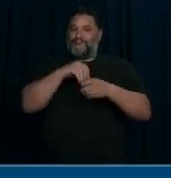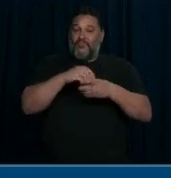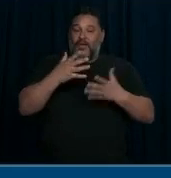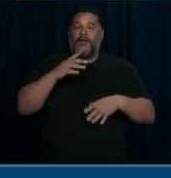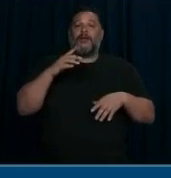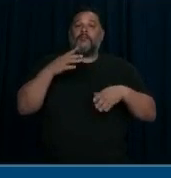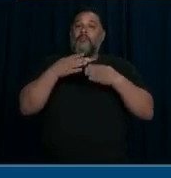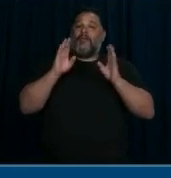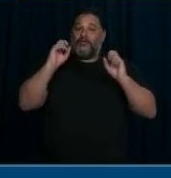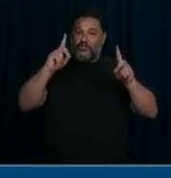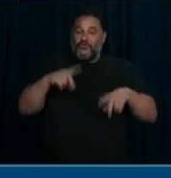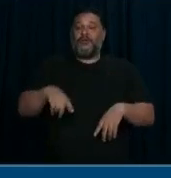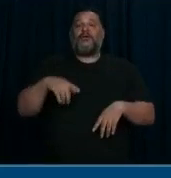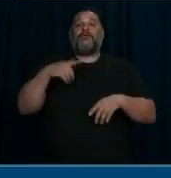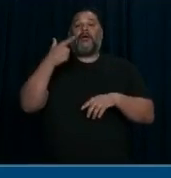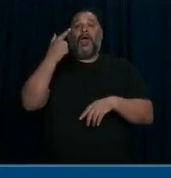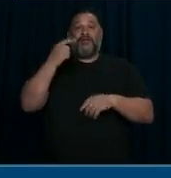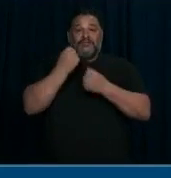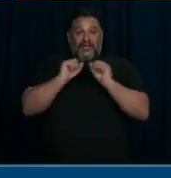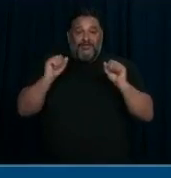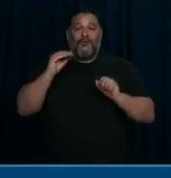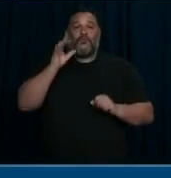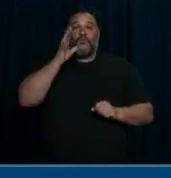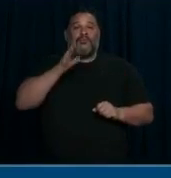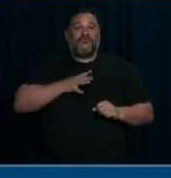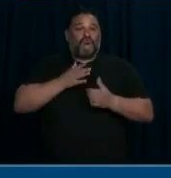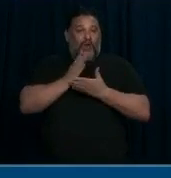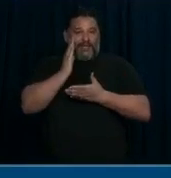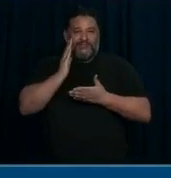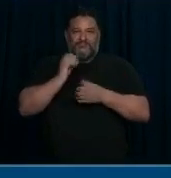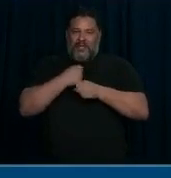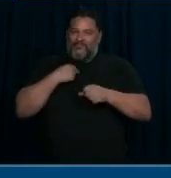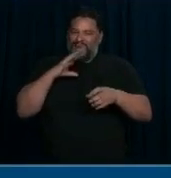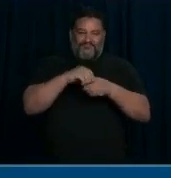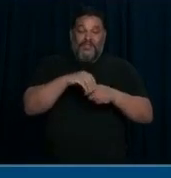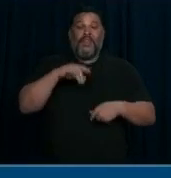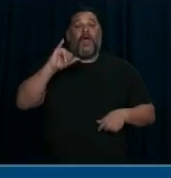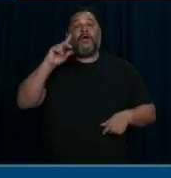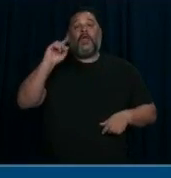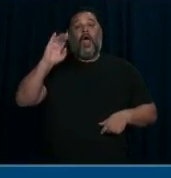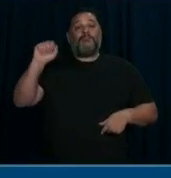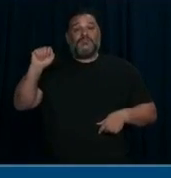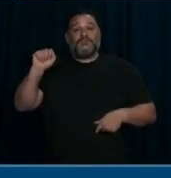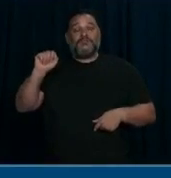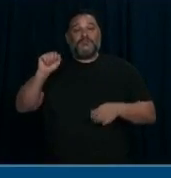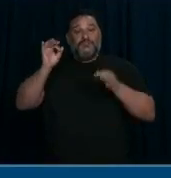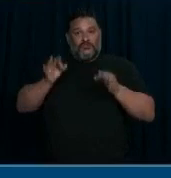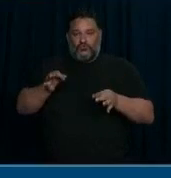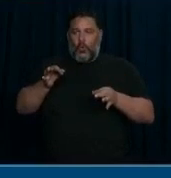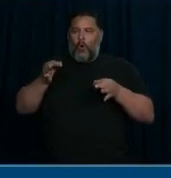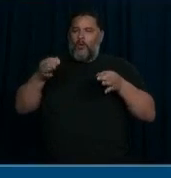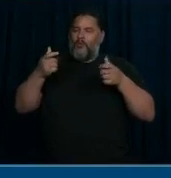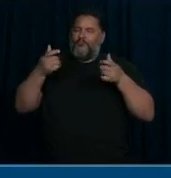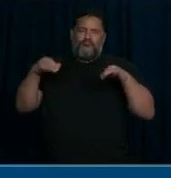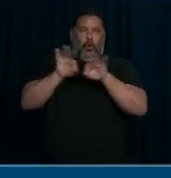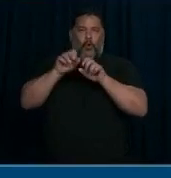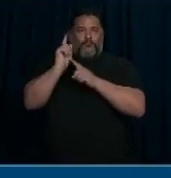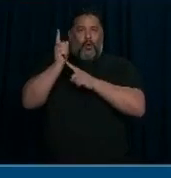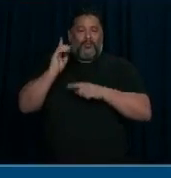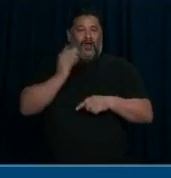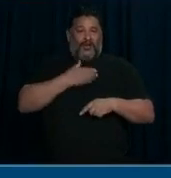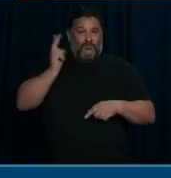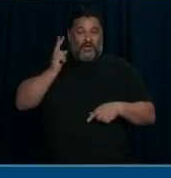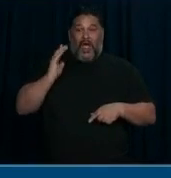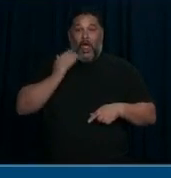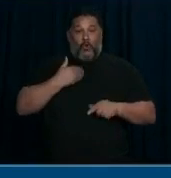gun safety, and women's rights. The Dobbs decision was a critical moment in American history, and our representative,